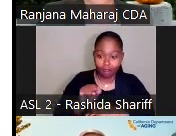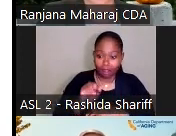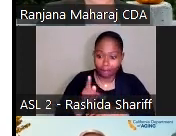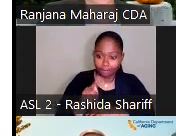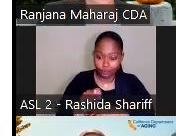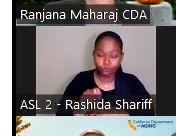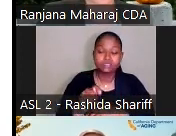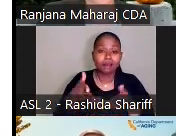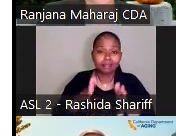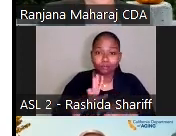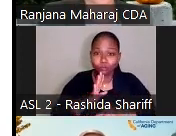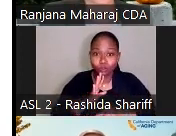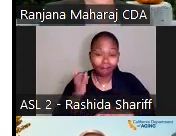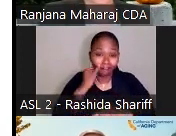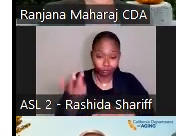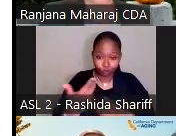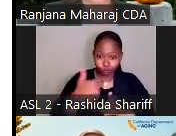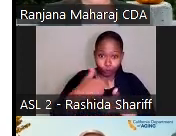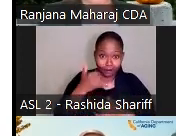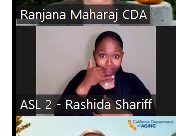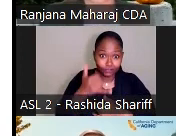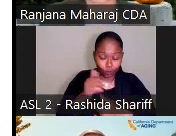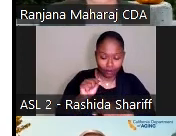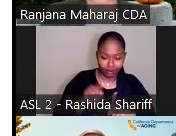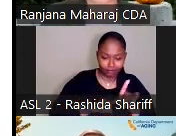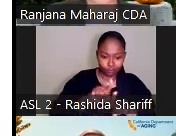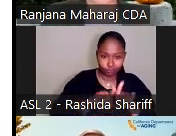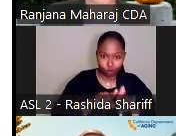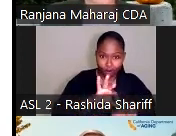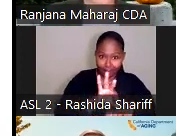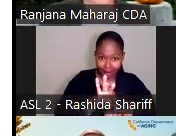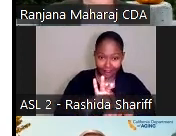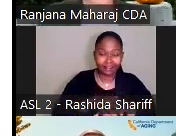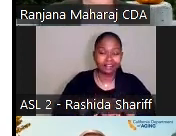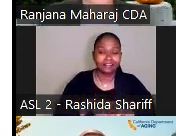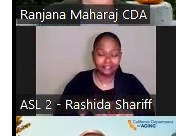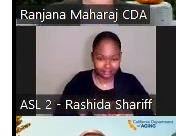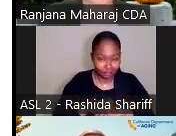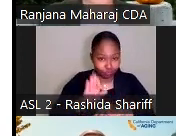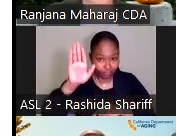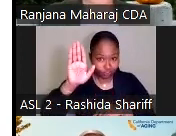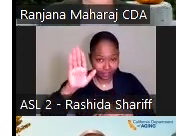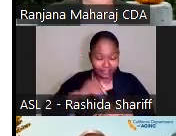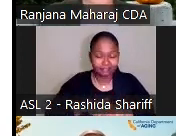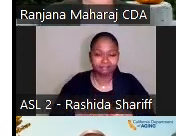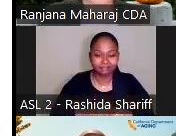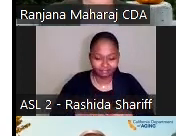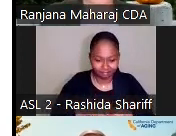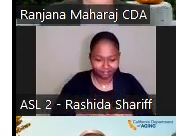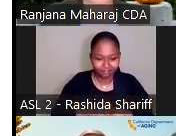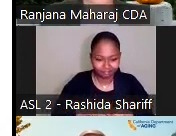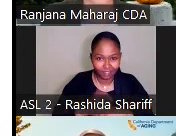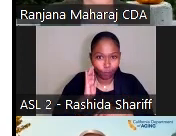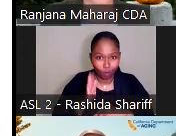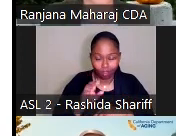And if you're joining by phone, please press *9 on the dial pad to raise your hand. We will unmute